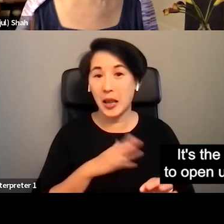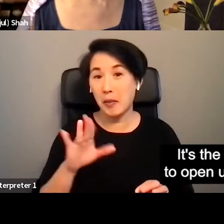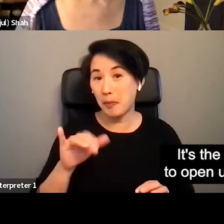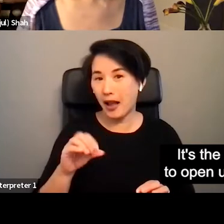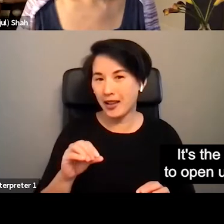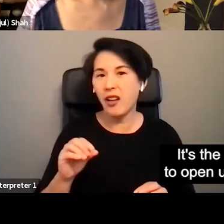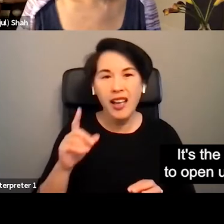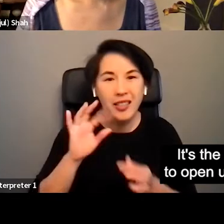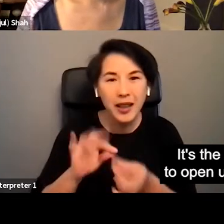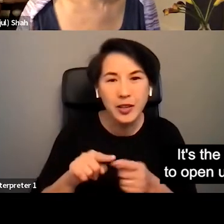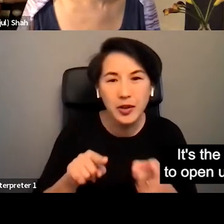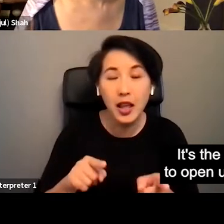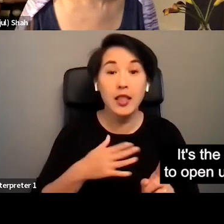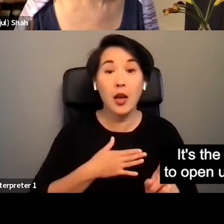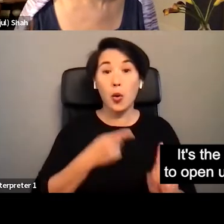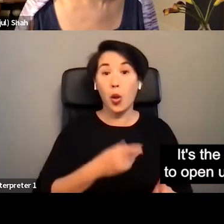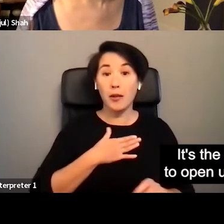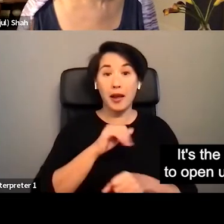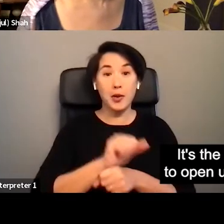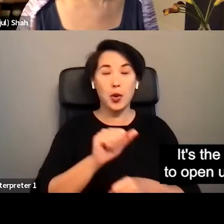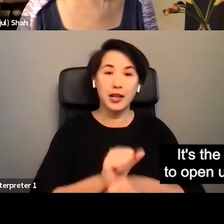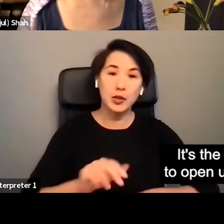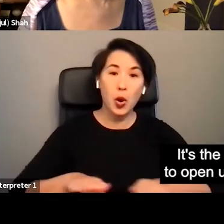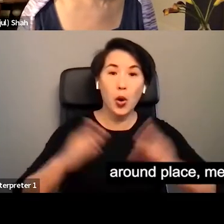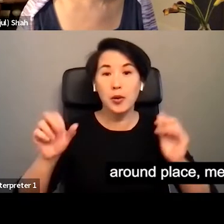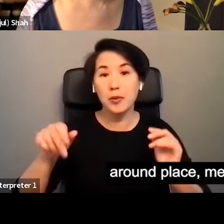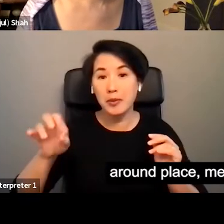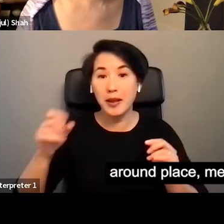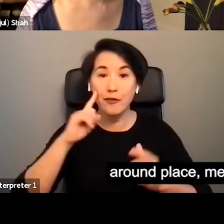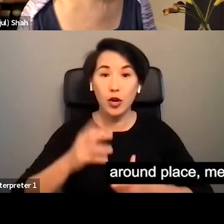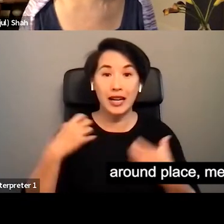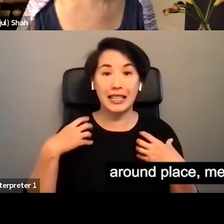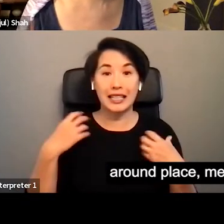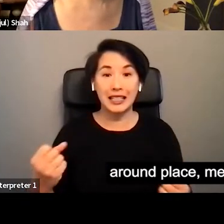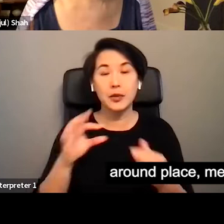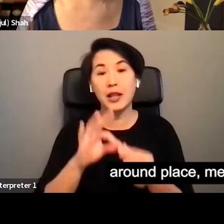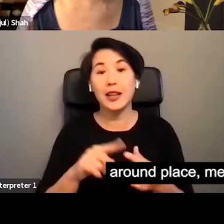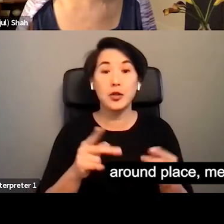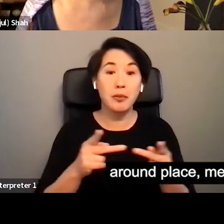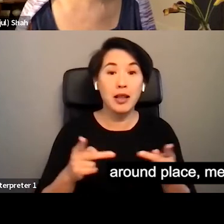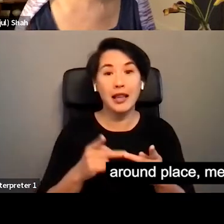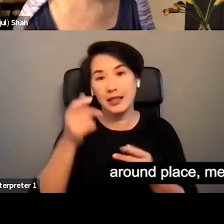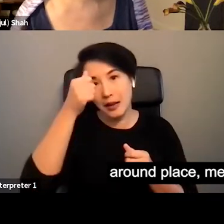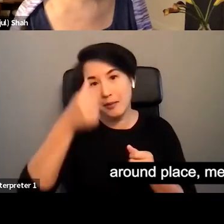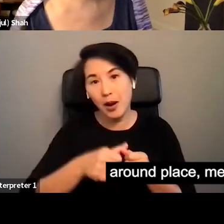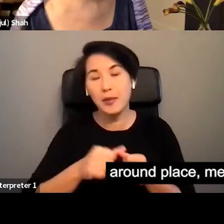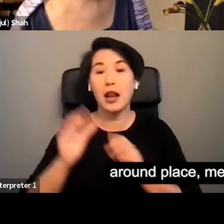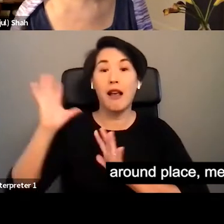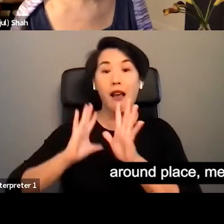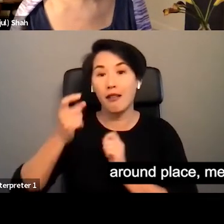It's the aim of my work is to open up space for healing around place, memory, and ancestral